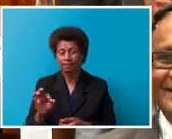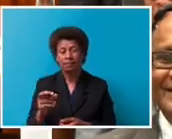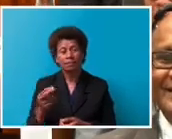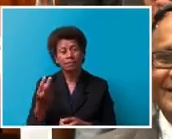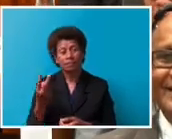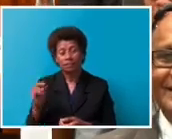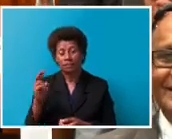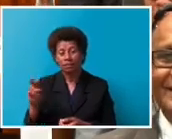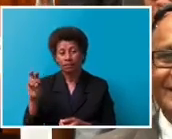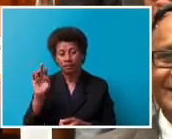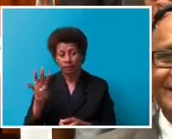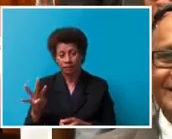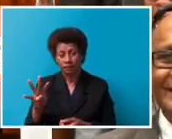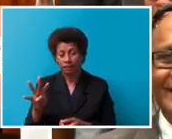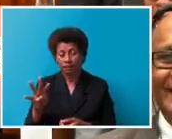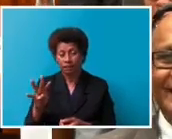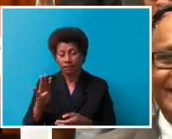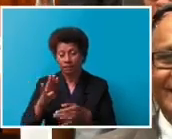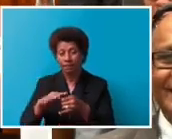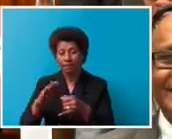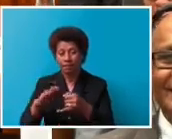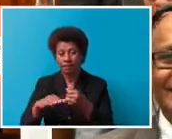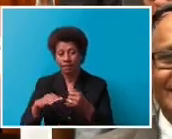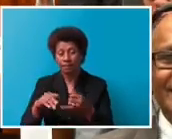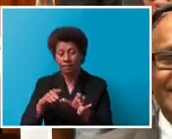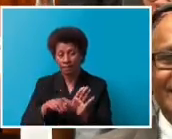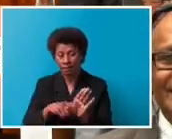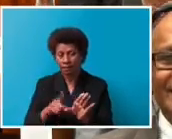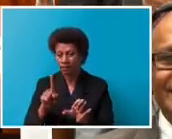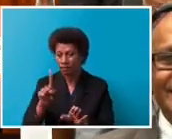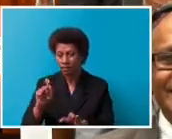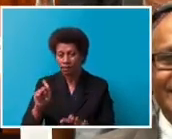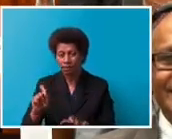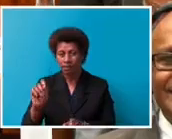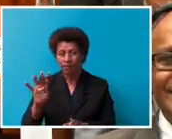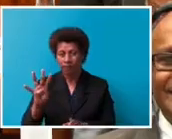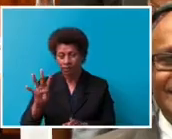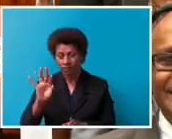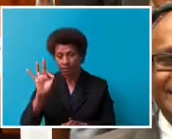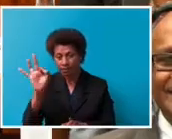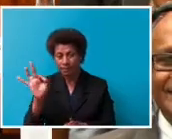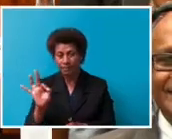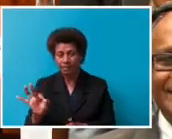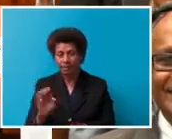2024, end of 2024, Mr. Speaker, say 1.4%.